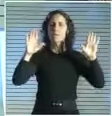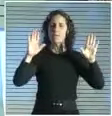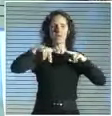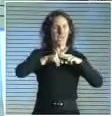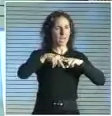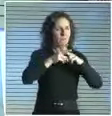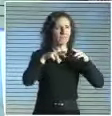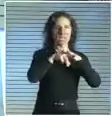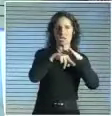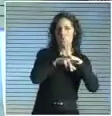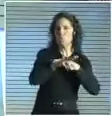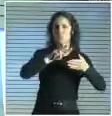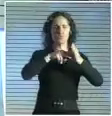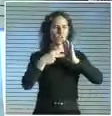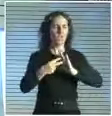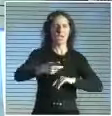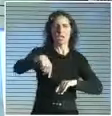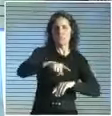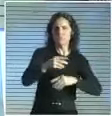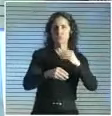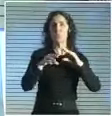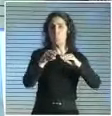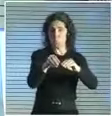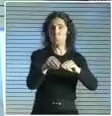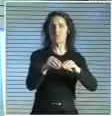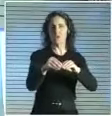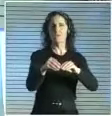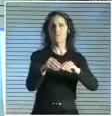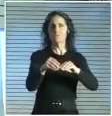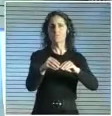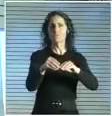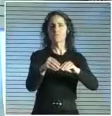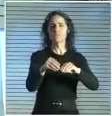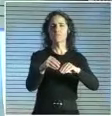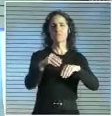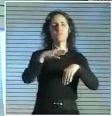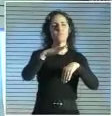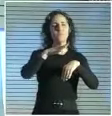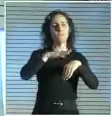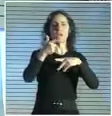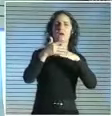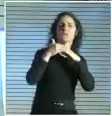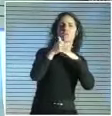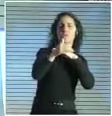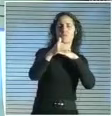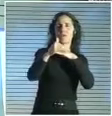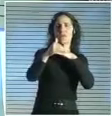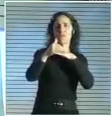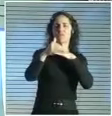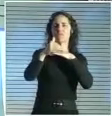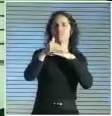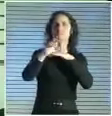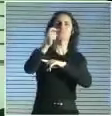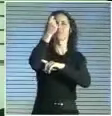to engage with all those independent operators to advance sustainability? First of all, thank you, Glenn. Thank you to